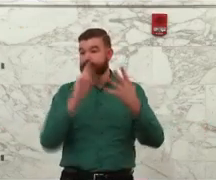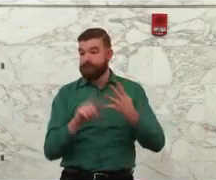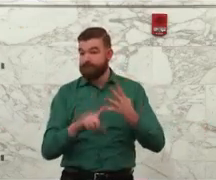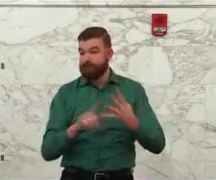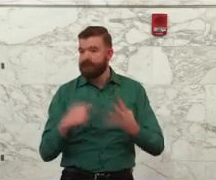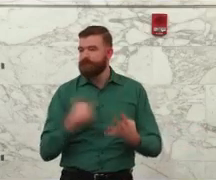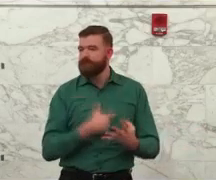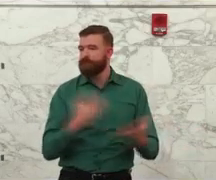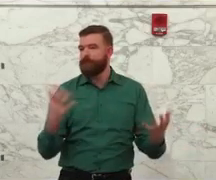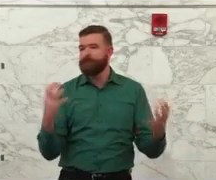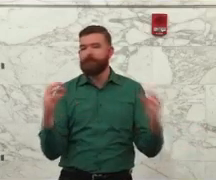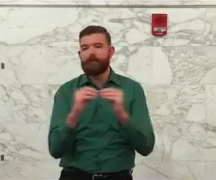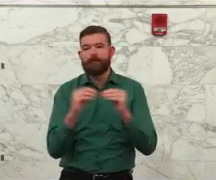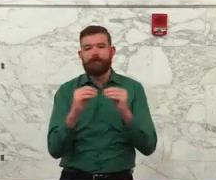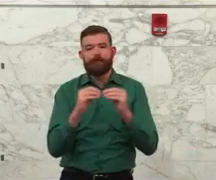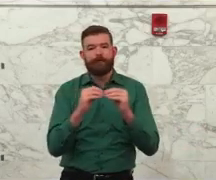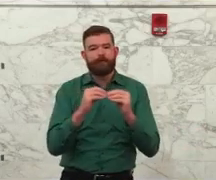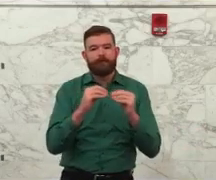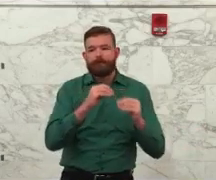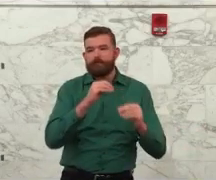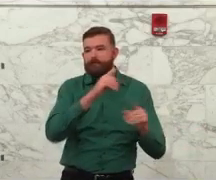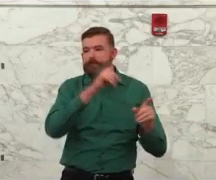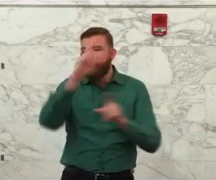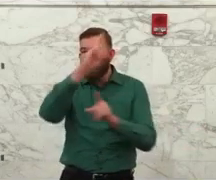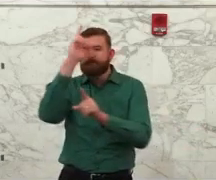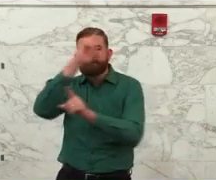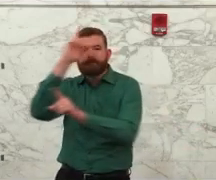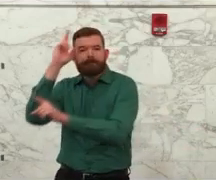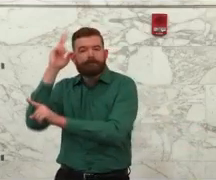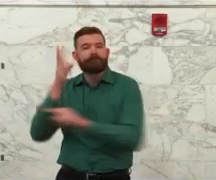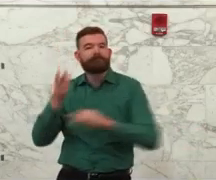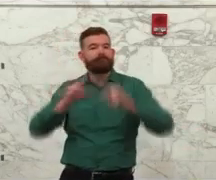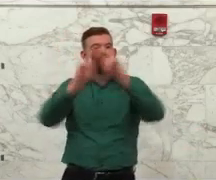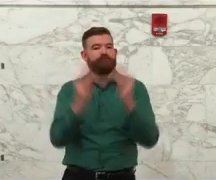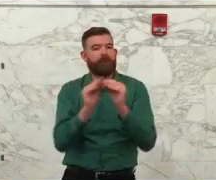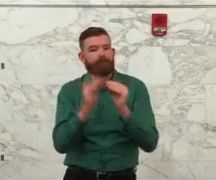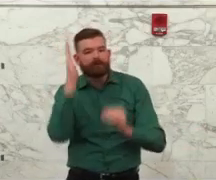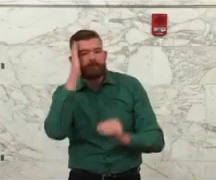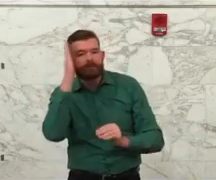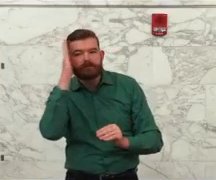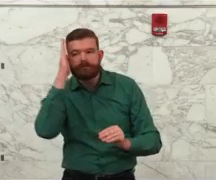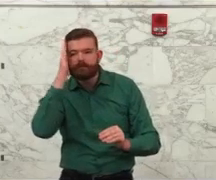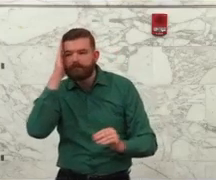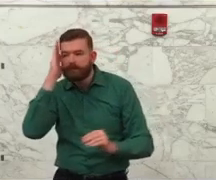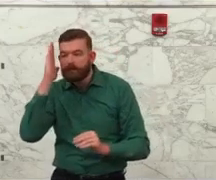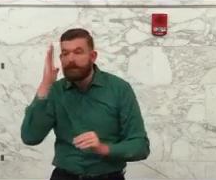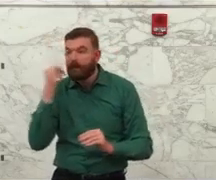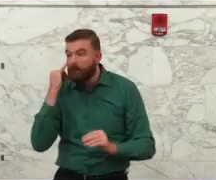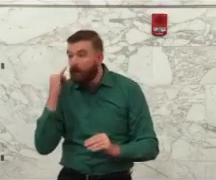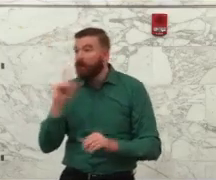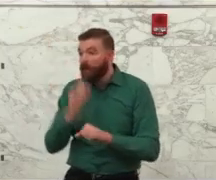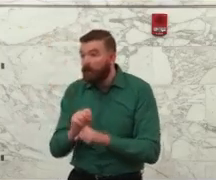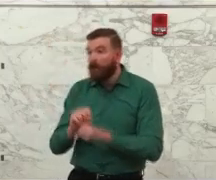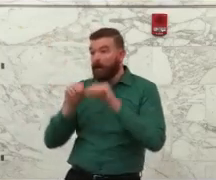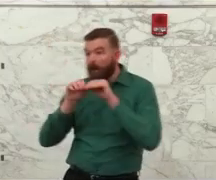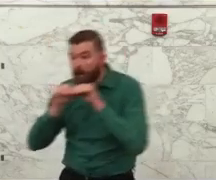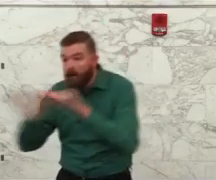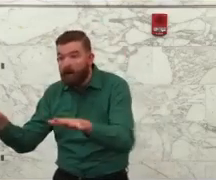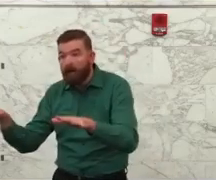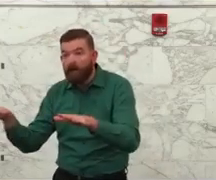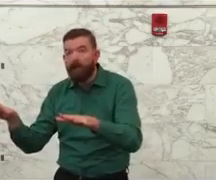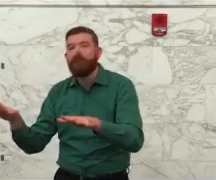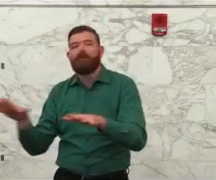capacity. We know that flattening the curve will take the pressure off the healthcare system. We just can't know exactly what the timing